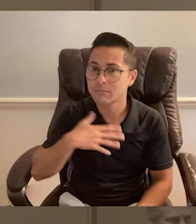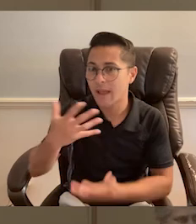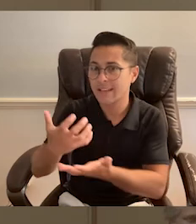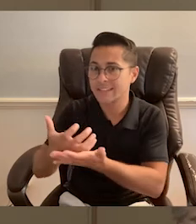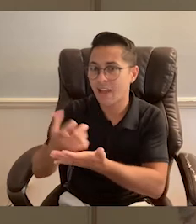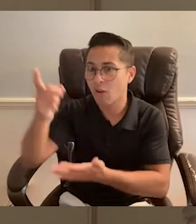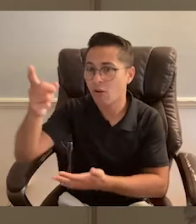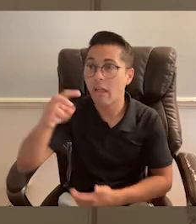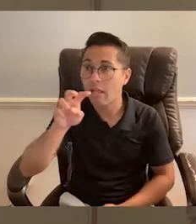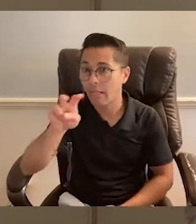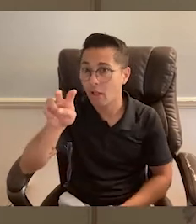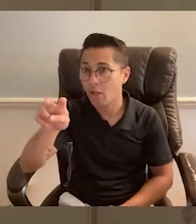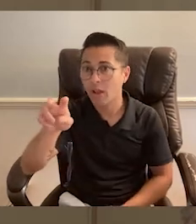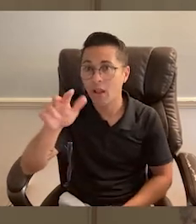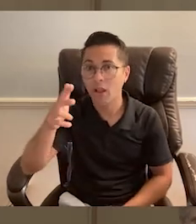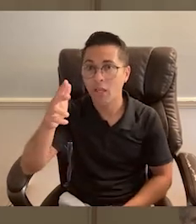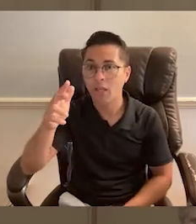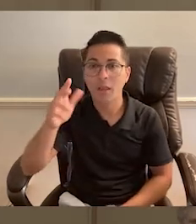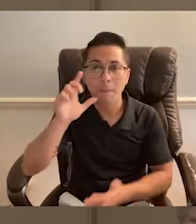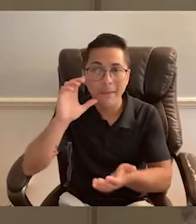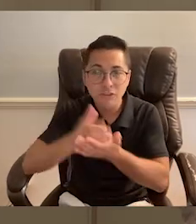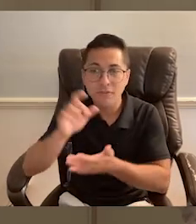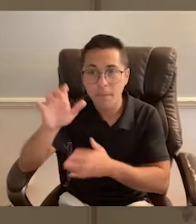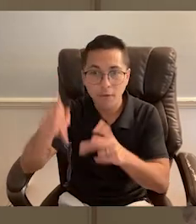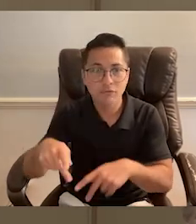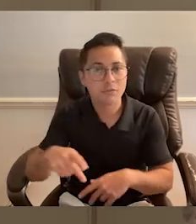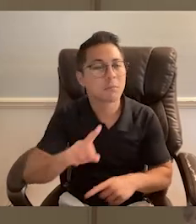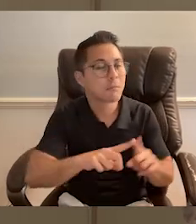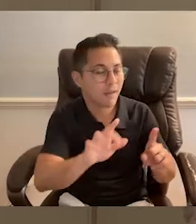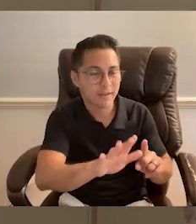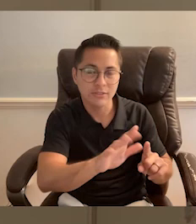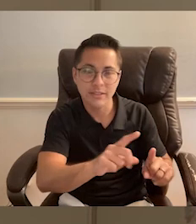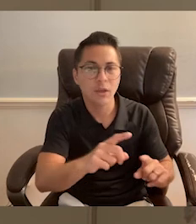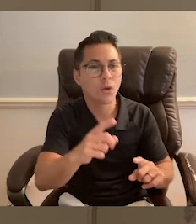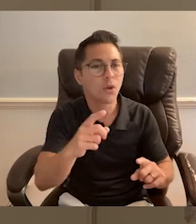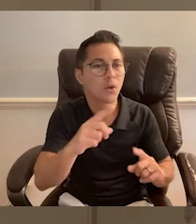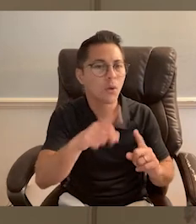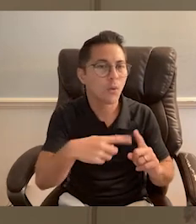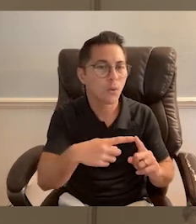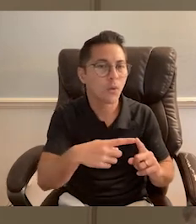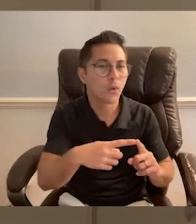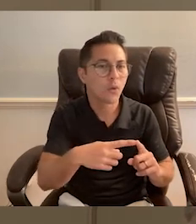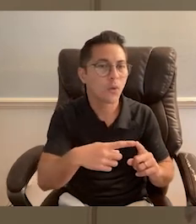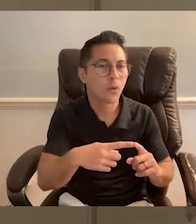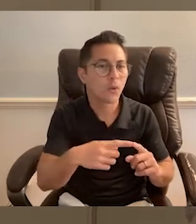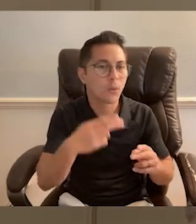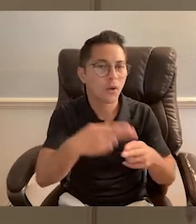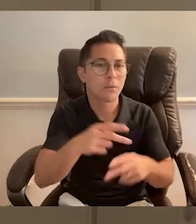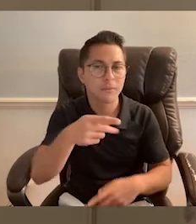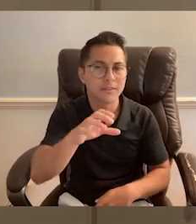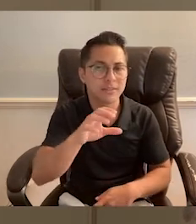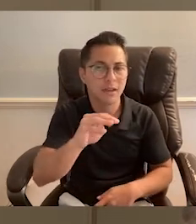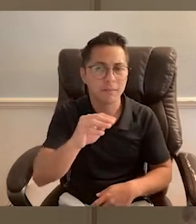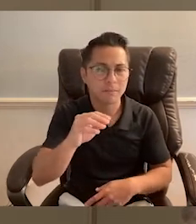and so when exoskeletal systems came out first, there's actually 3 manufacturers. There was a lot of